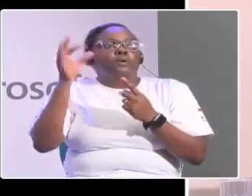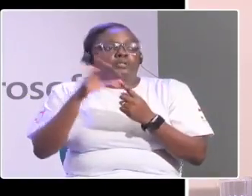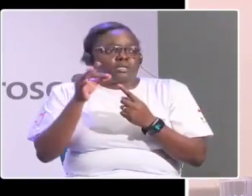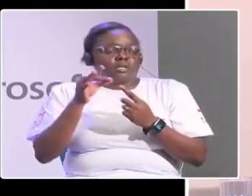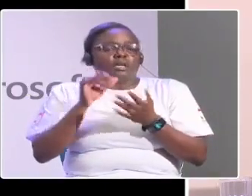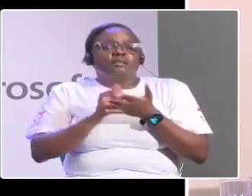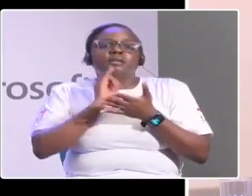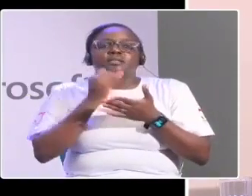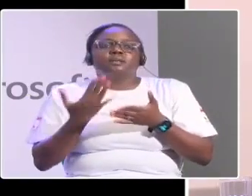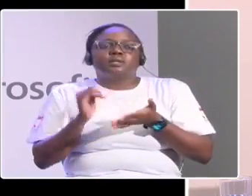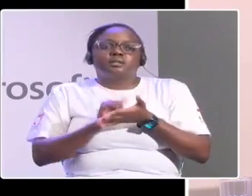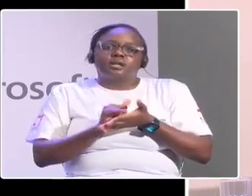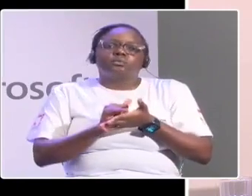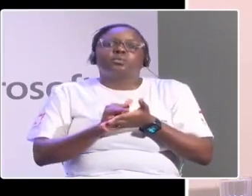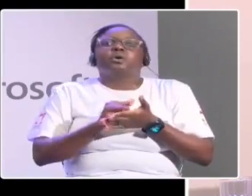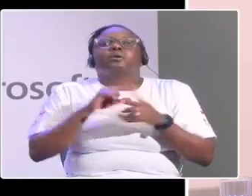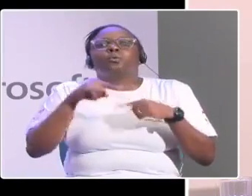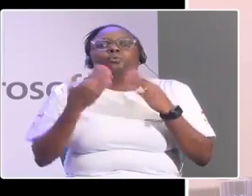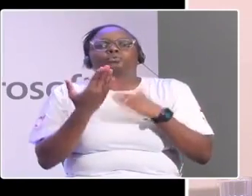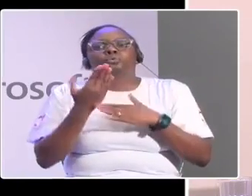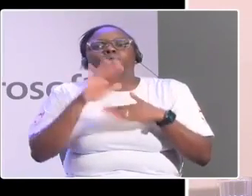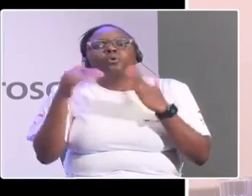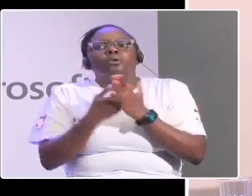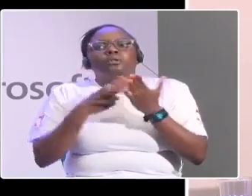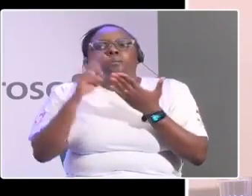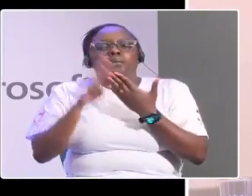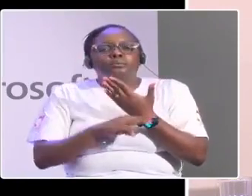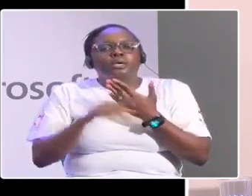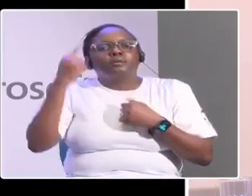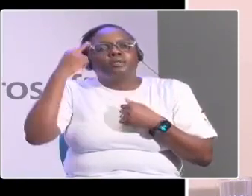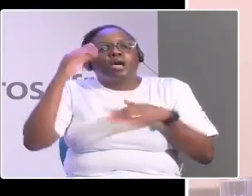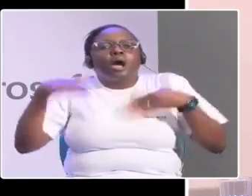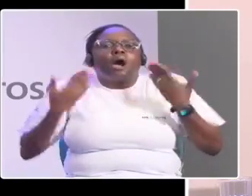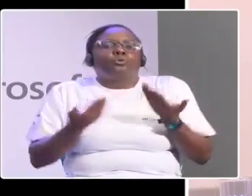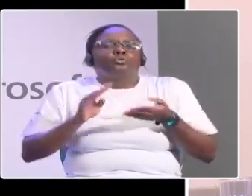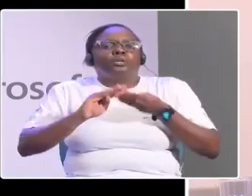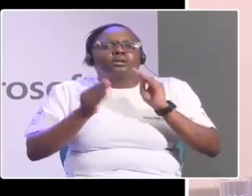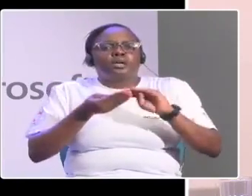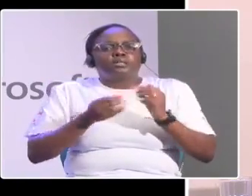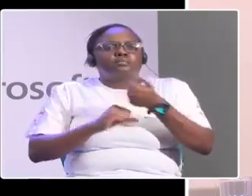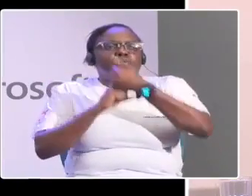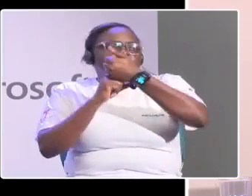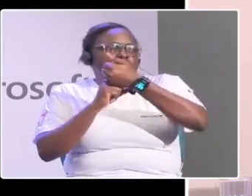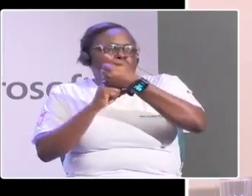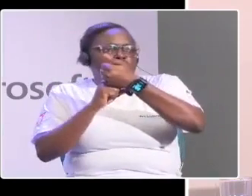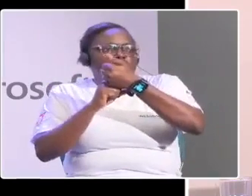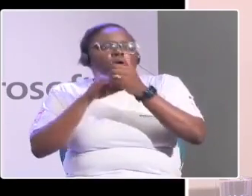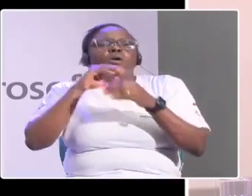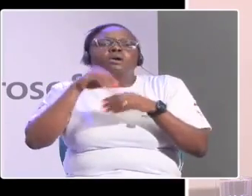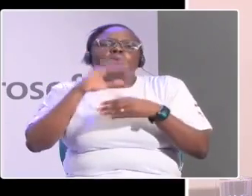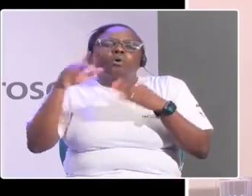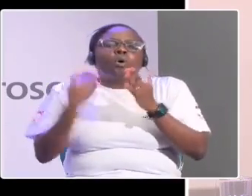And that's something that we try to weave through our different programming when thinking about, okay, how do we create sponsorship across